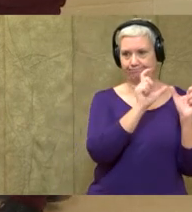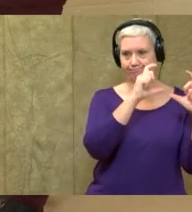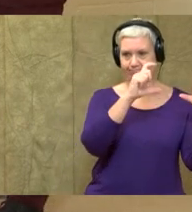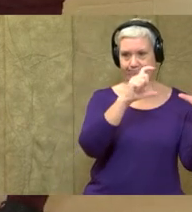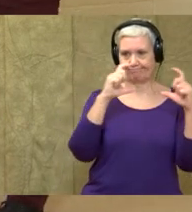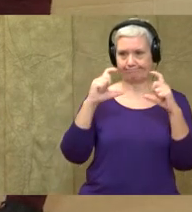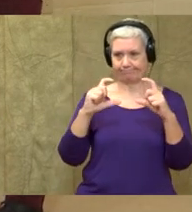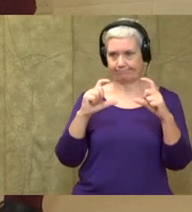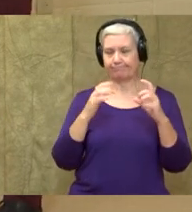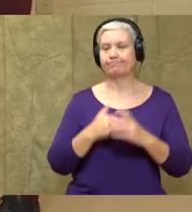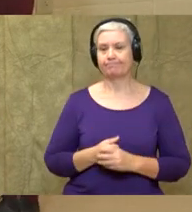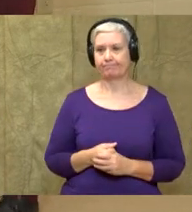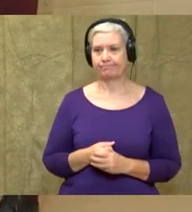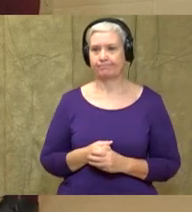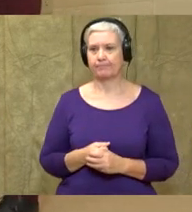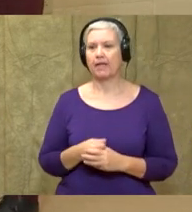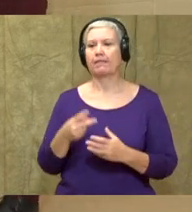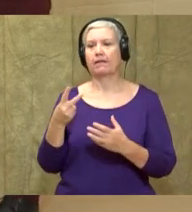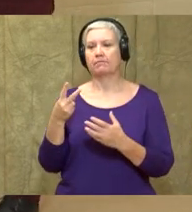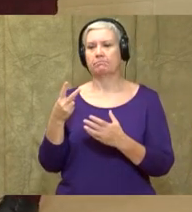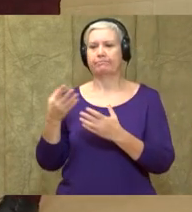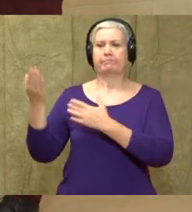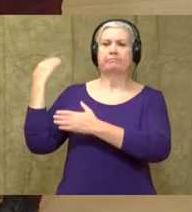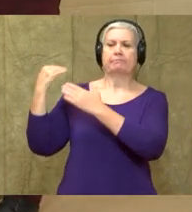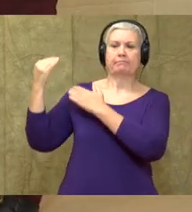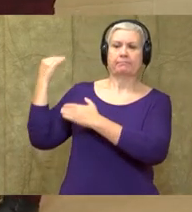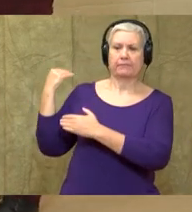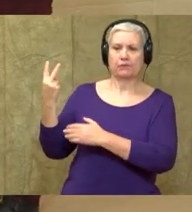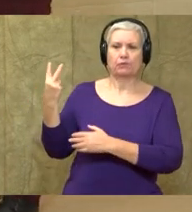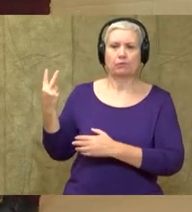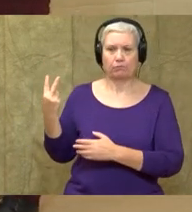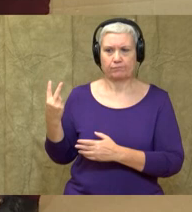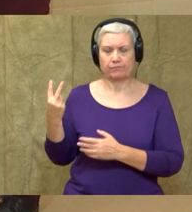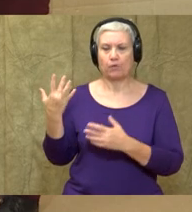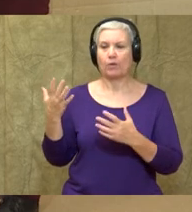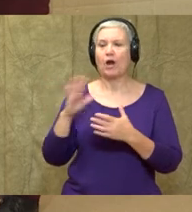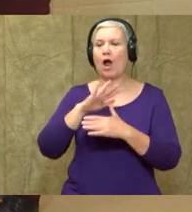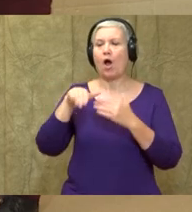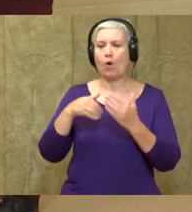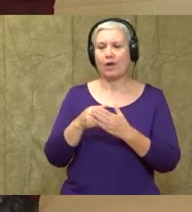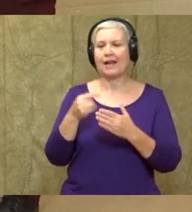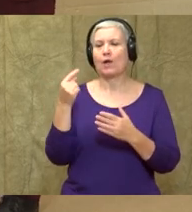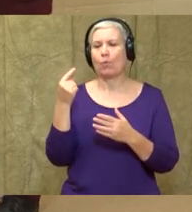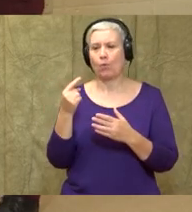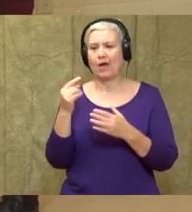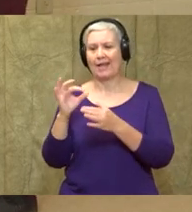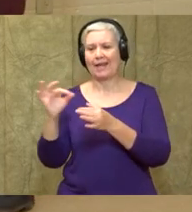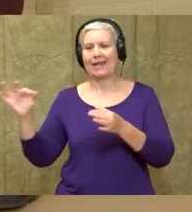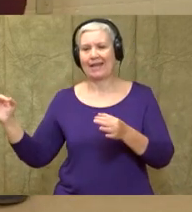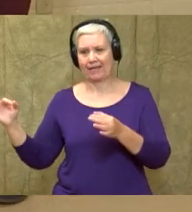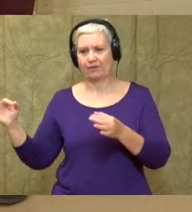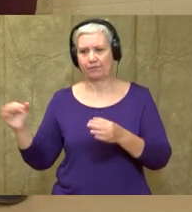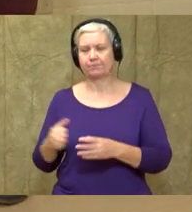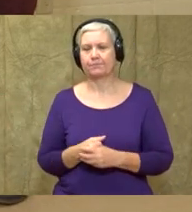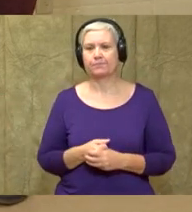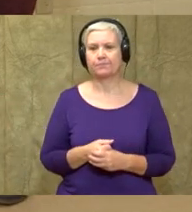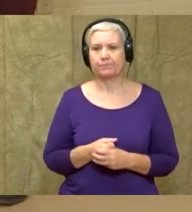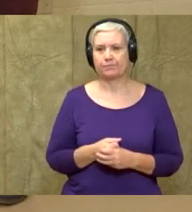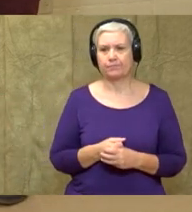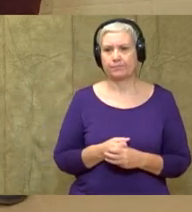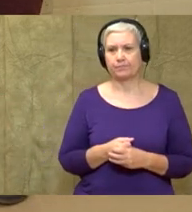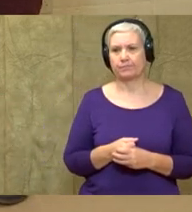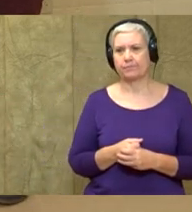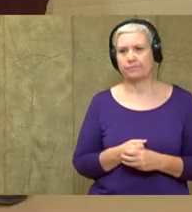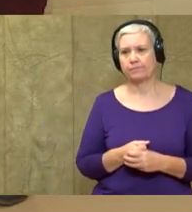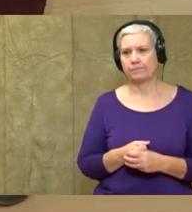the slide, I think two slides ago, we're looking at all three linear equations. So the fact that I'm looking at a product between two